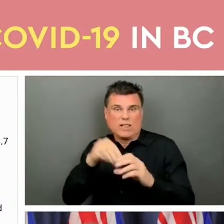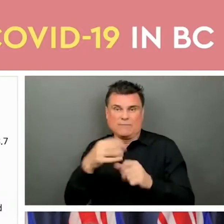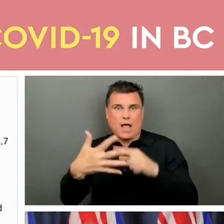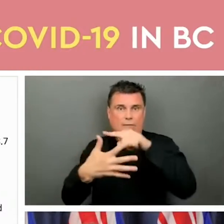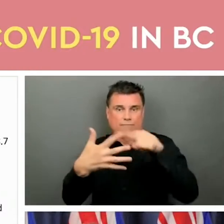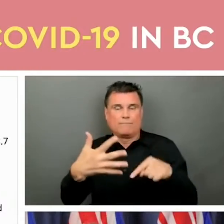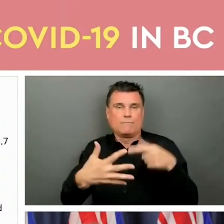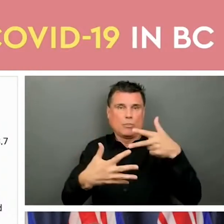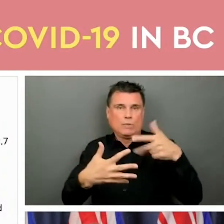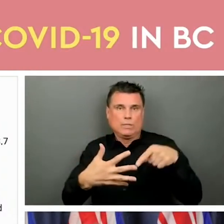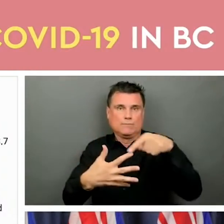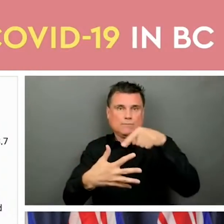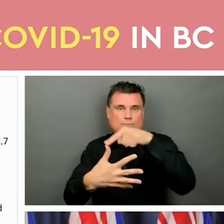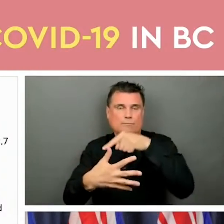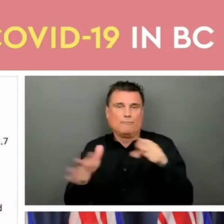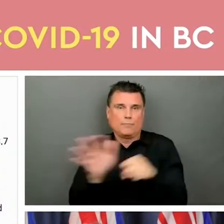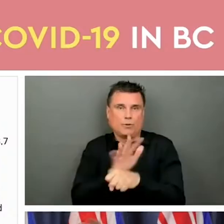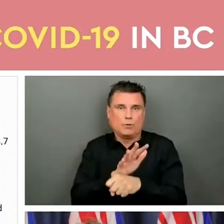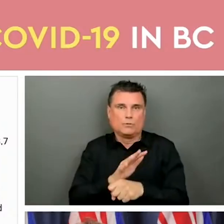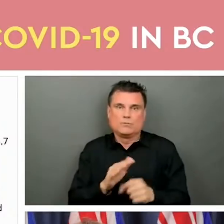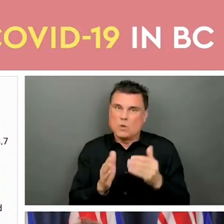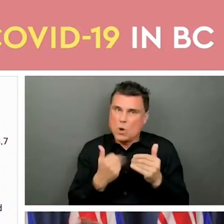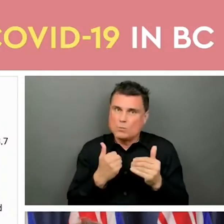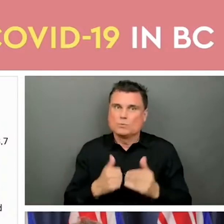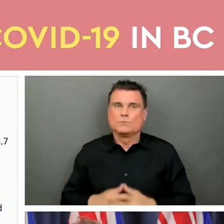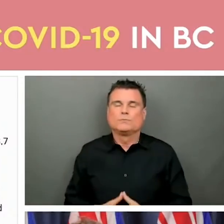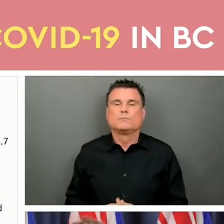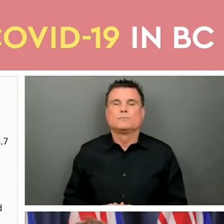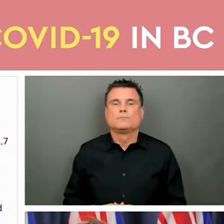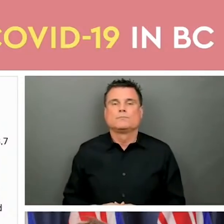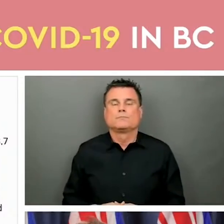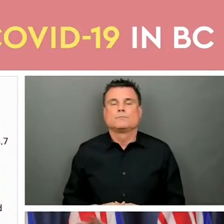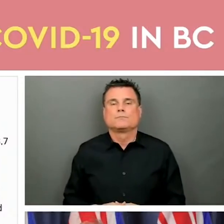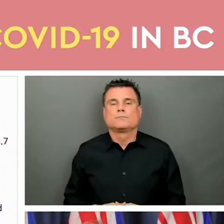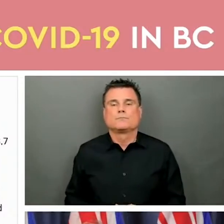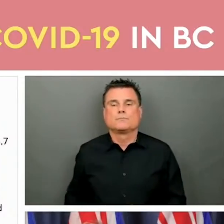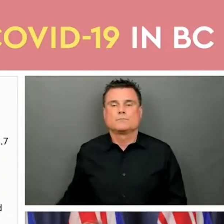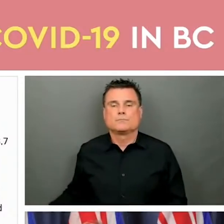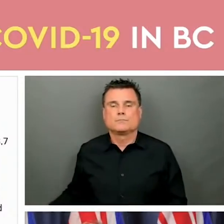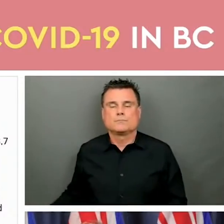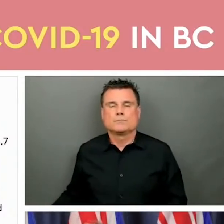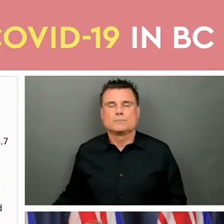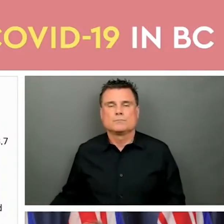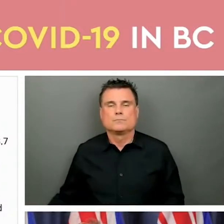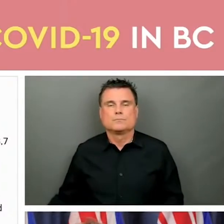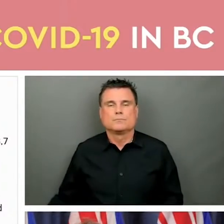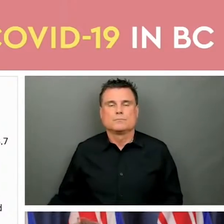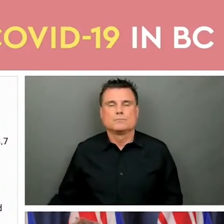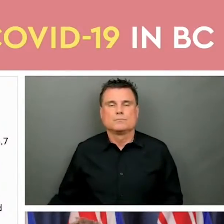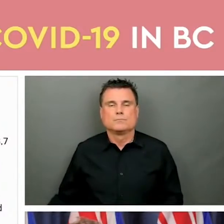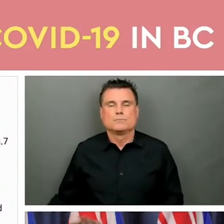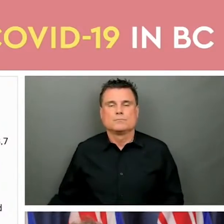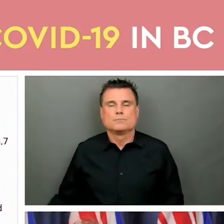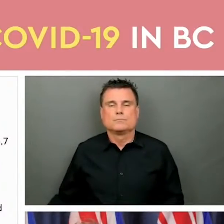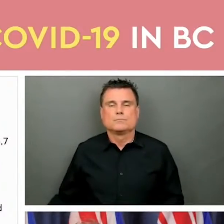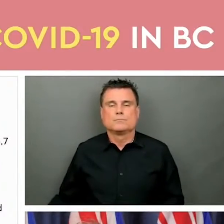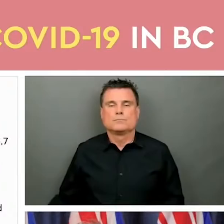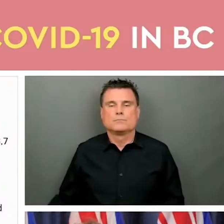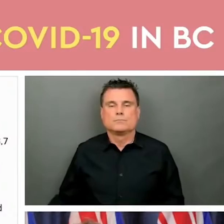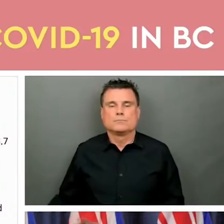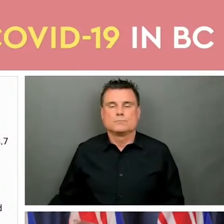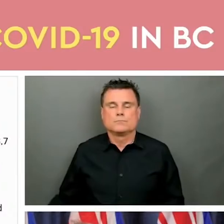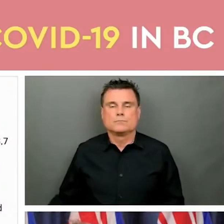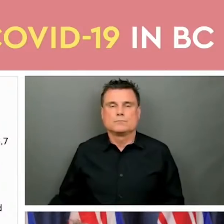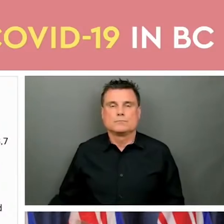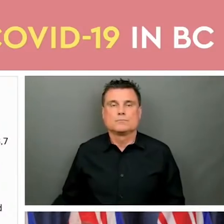dwell on this at all on Thursday, except to say this. We're seeing more hospitalized cases amongst those 20 to 29. That's gone from